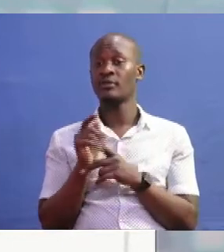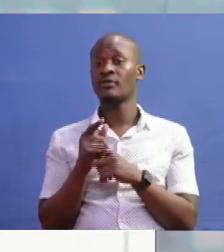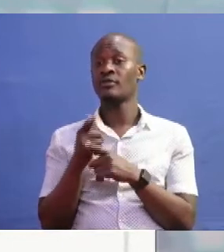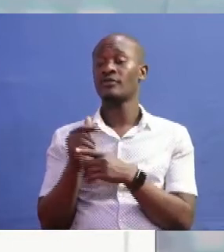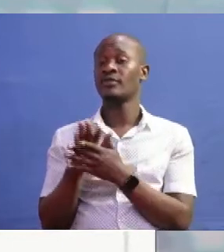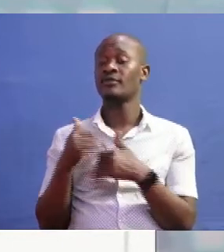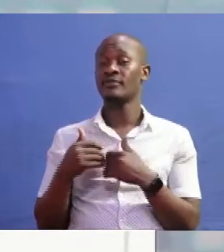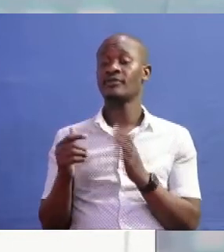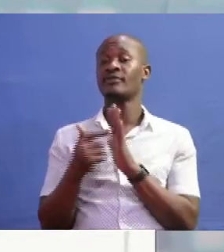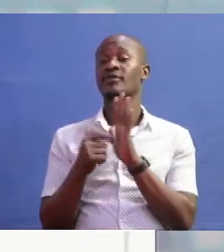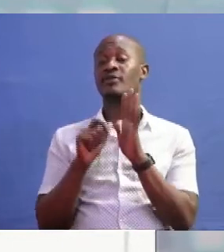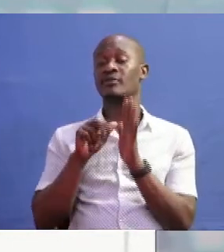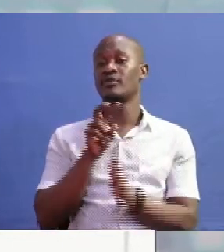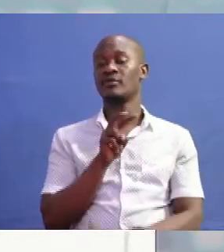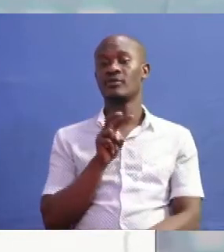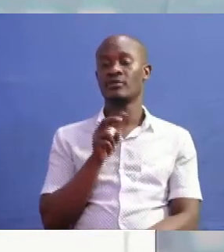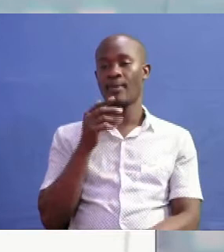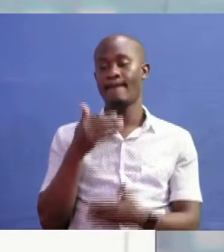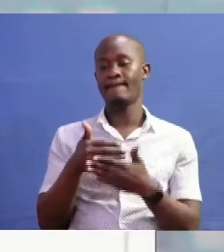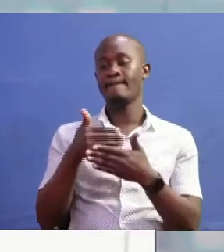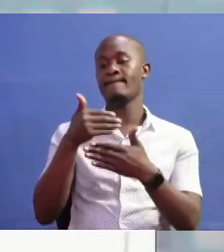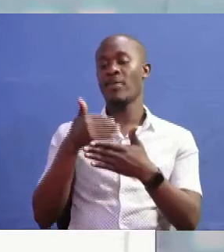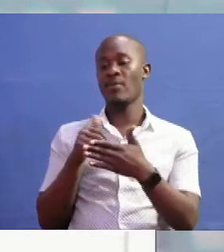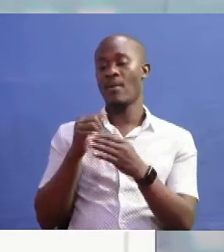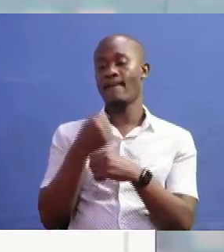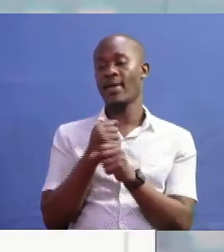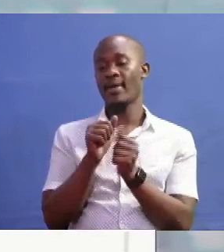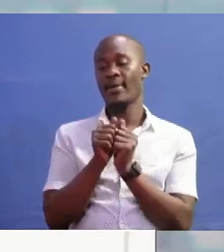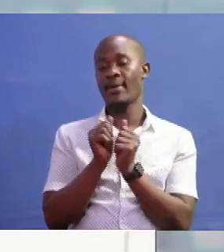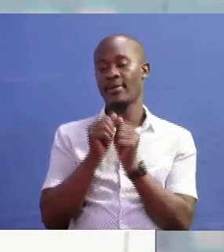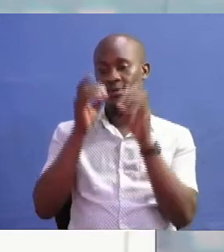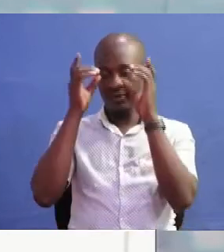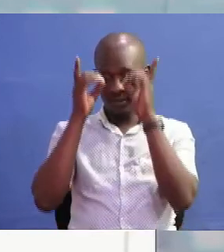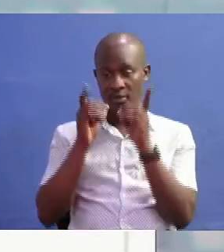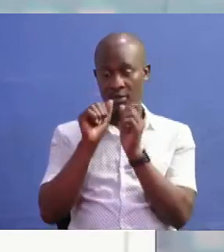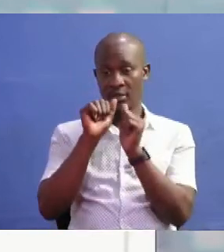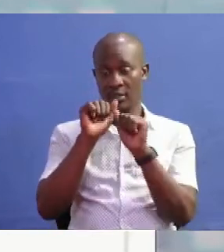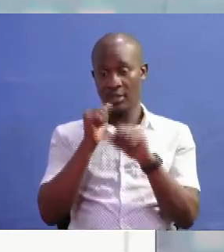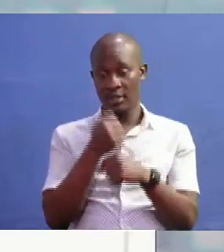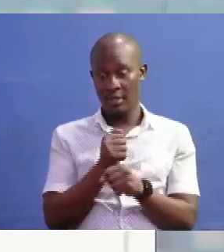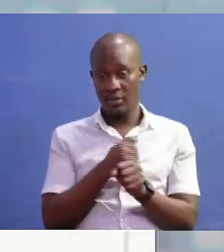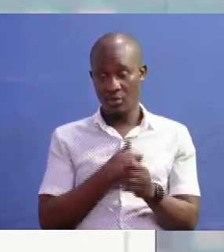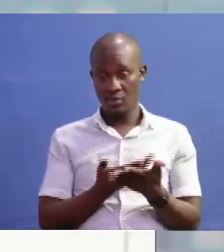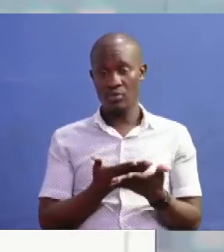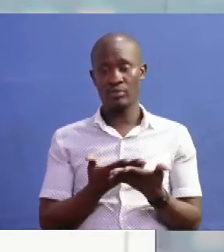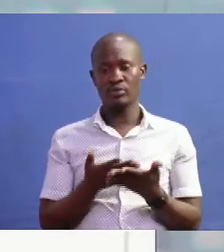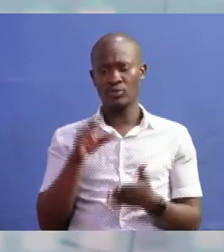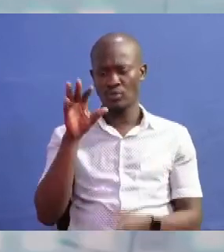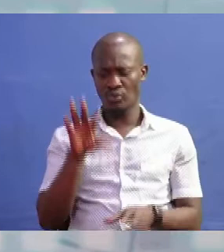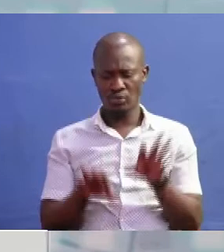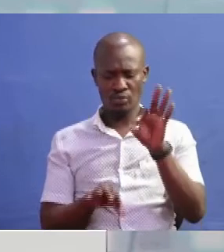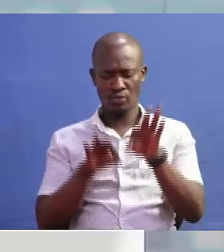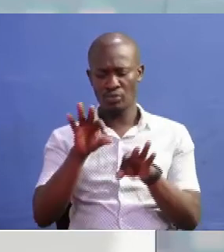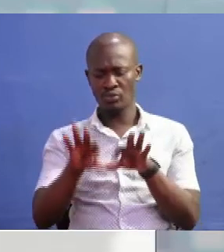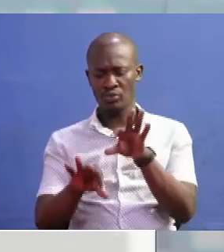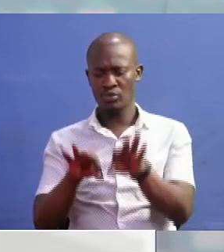have to look at before making that decision. And that way you are now able to choose. You